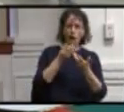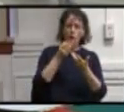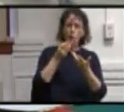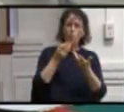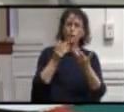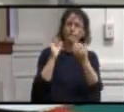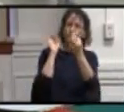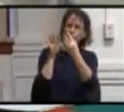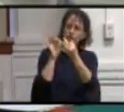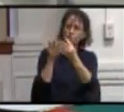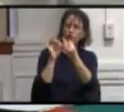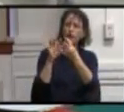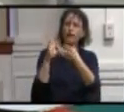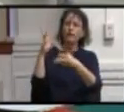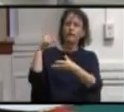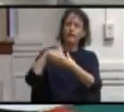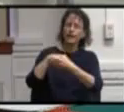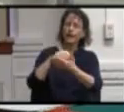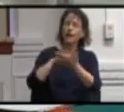else,